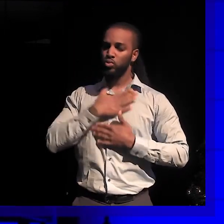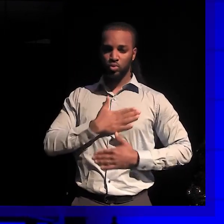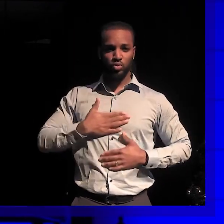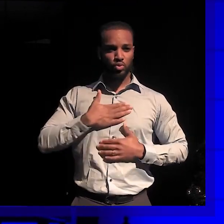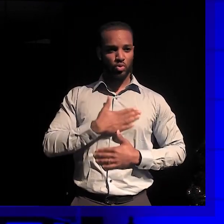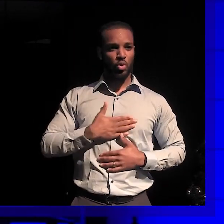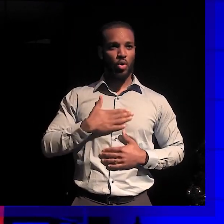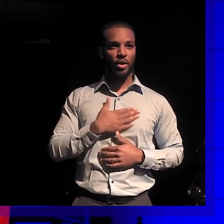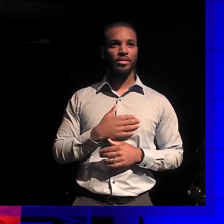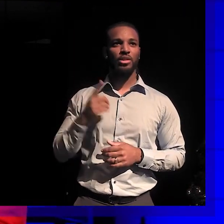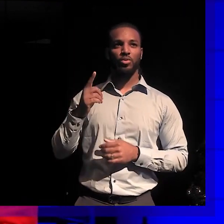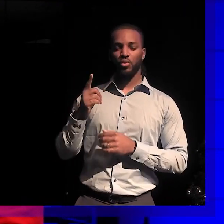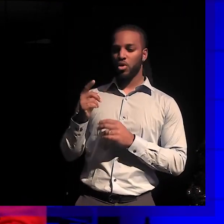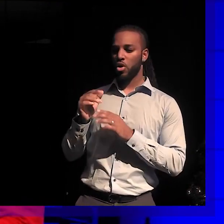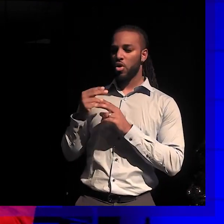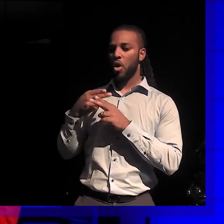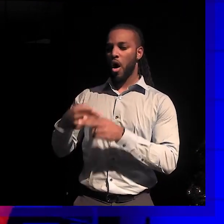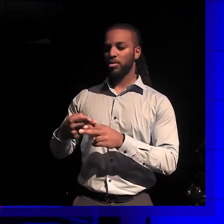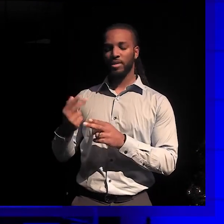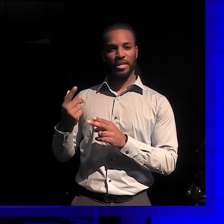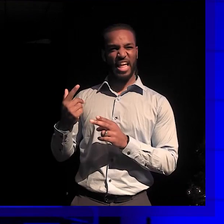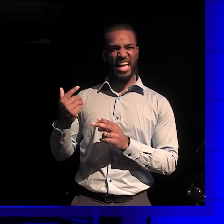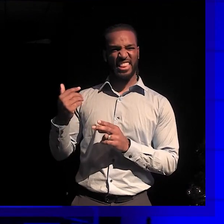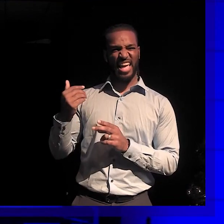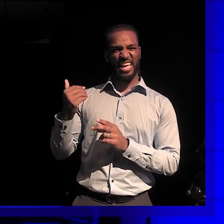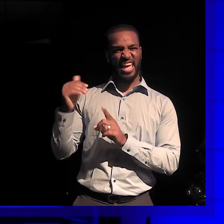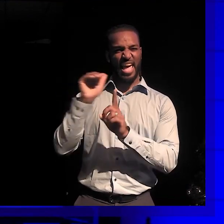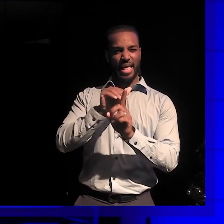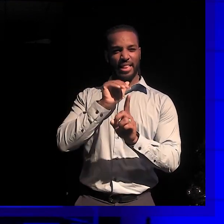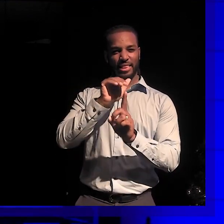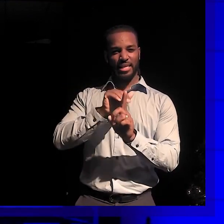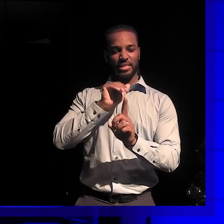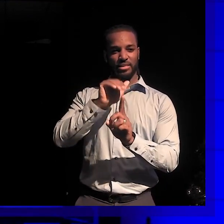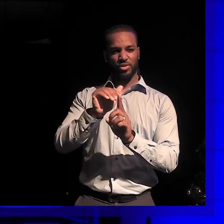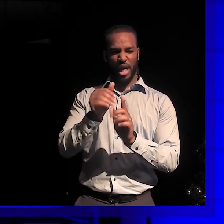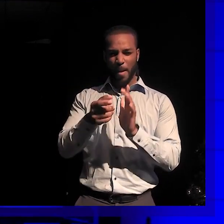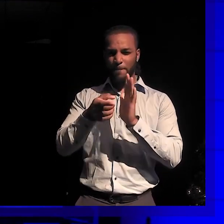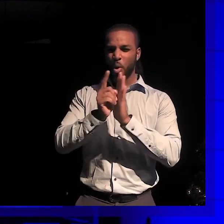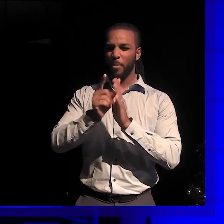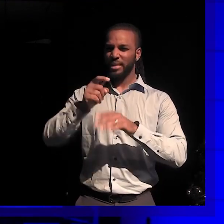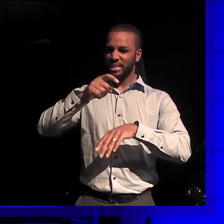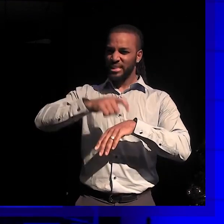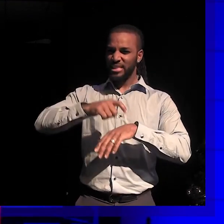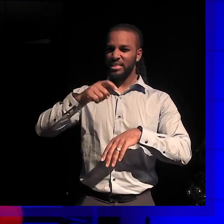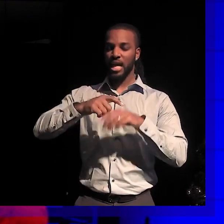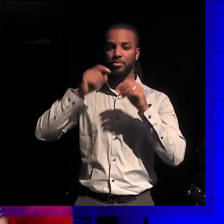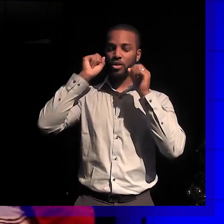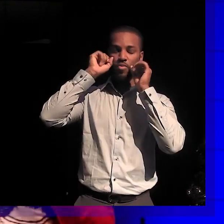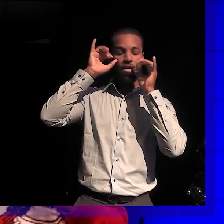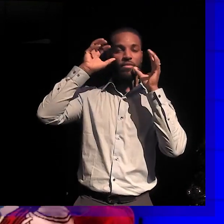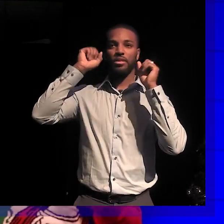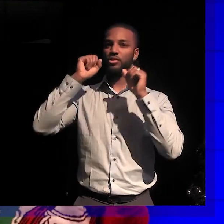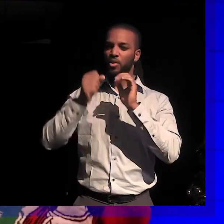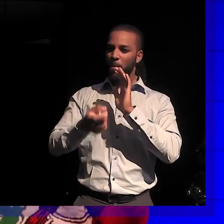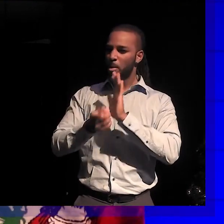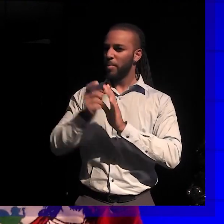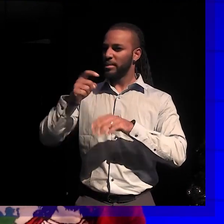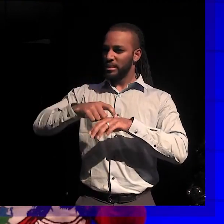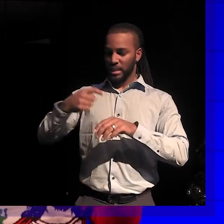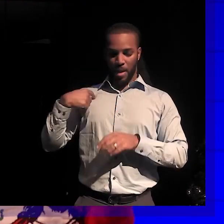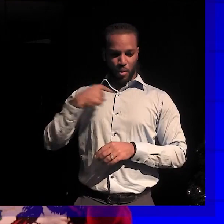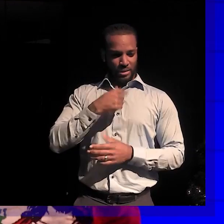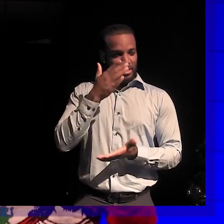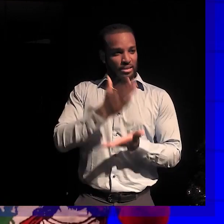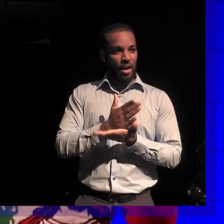would call these inklings, these moments in time, or kairos moments, these moments in time, if we just